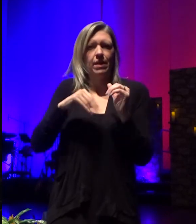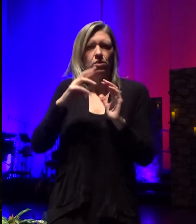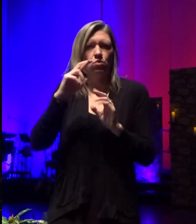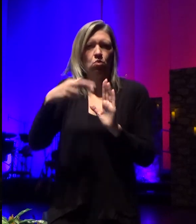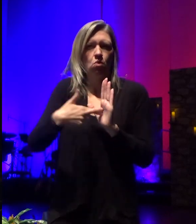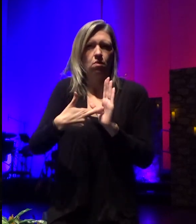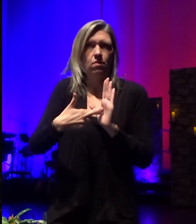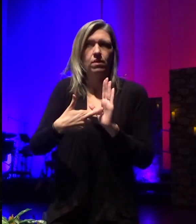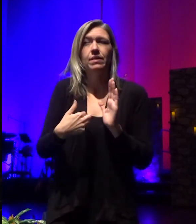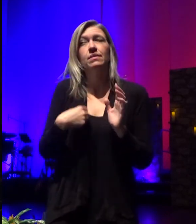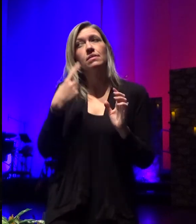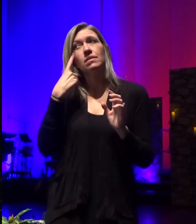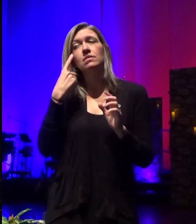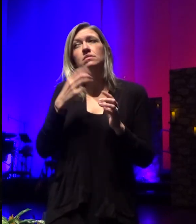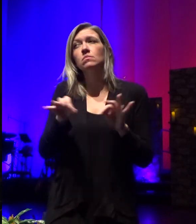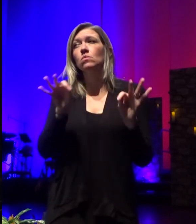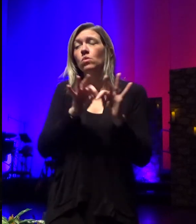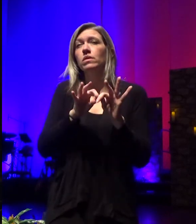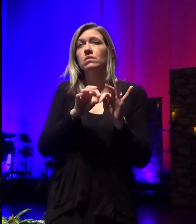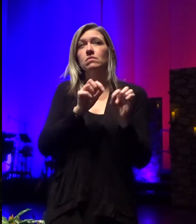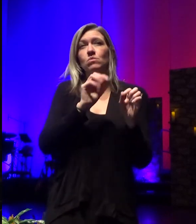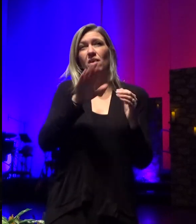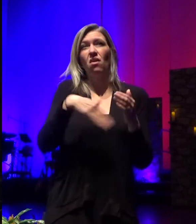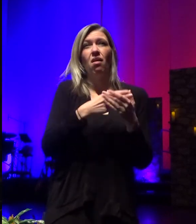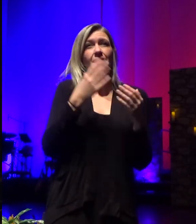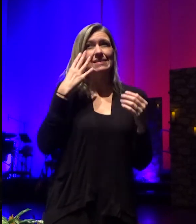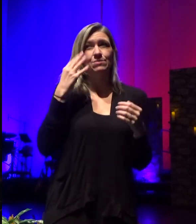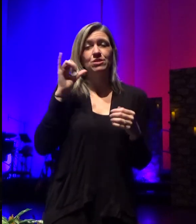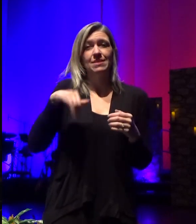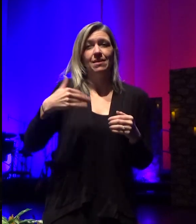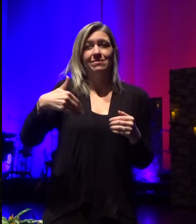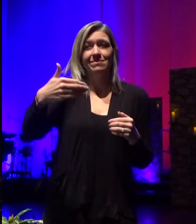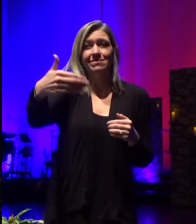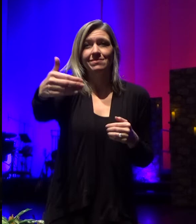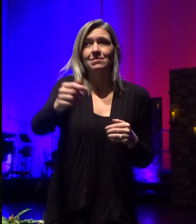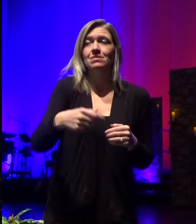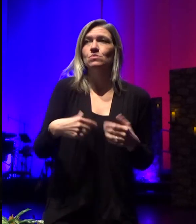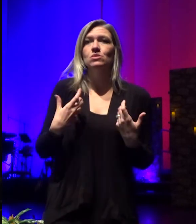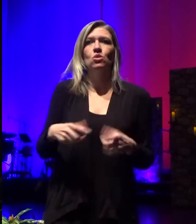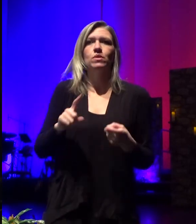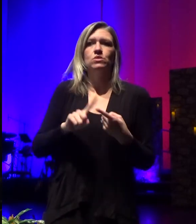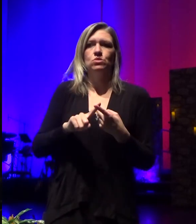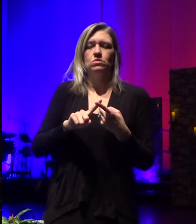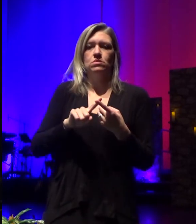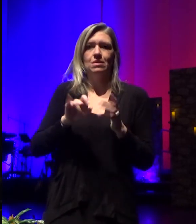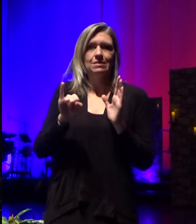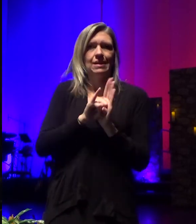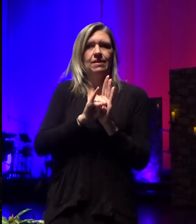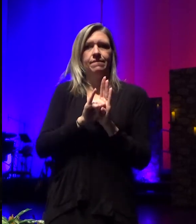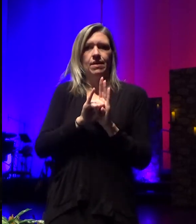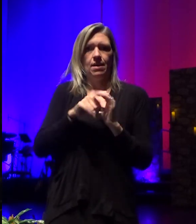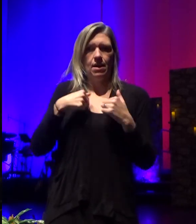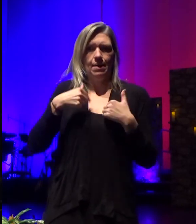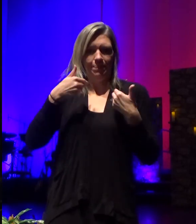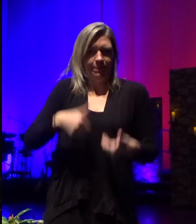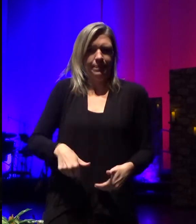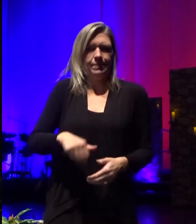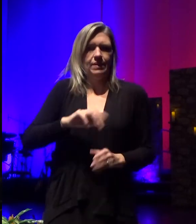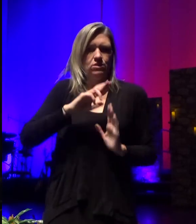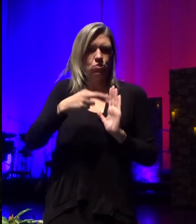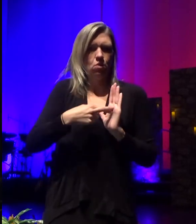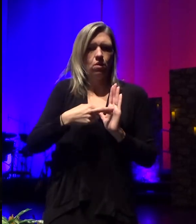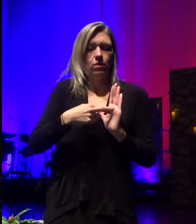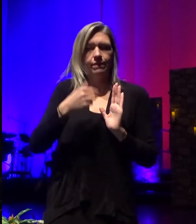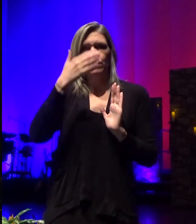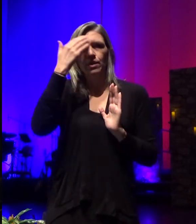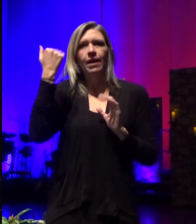need to have that from time to time, lest we start identifying as those roles and forget that we're pure